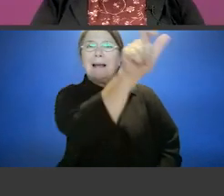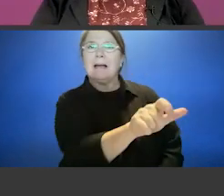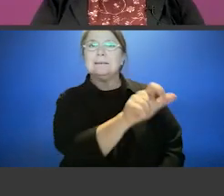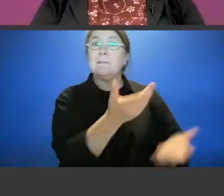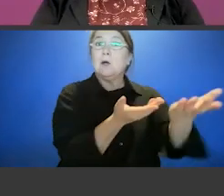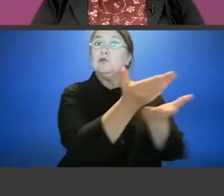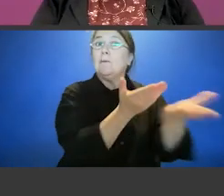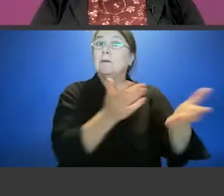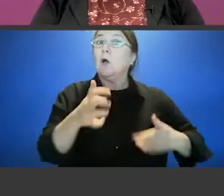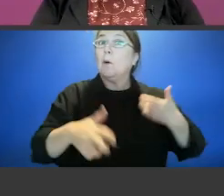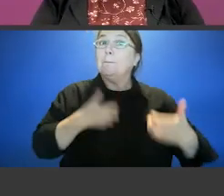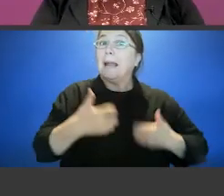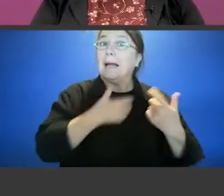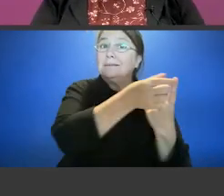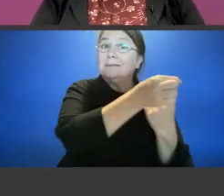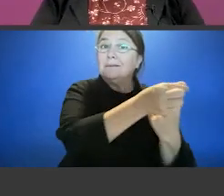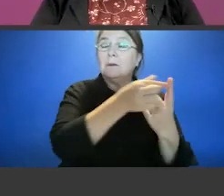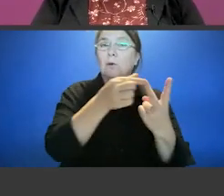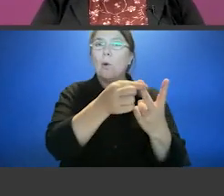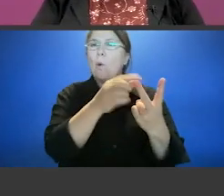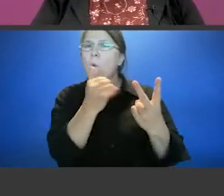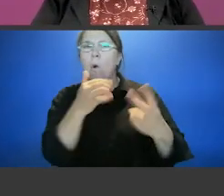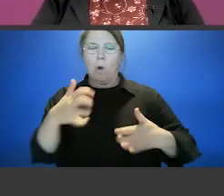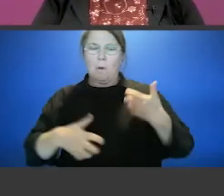the complaint is not based on fact.